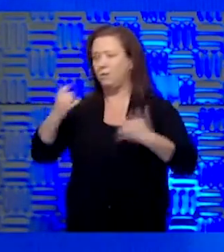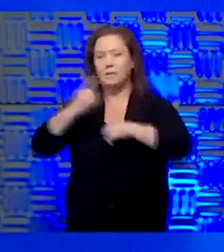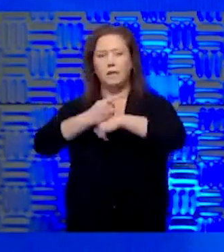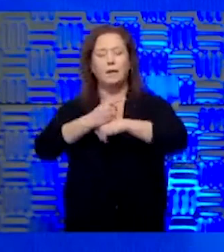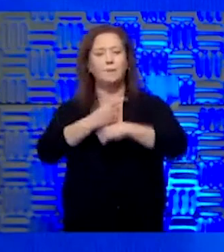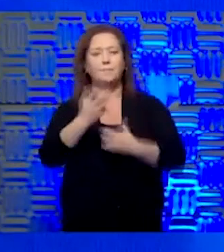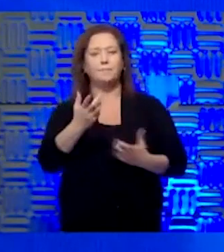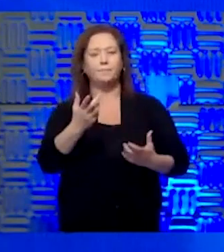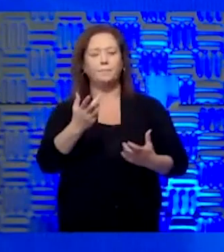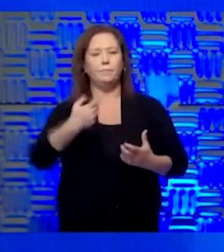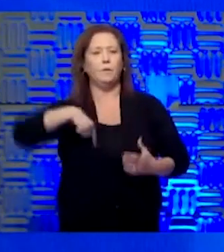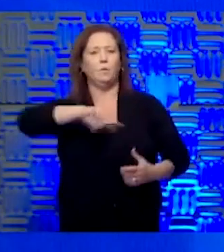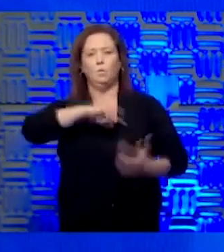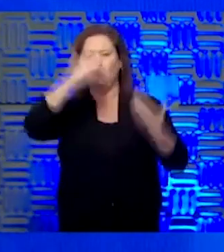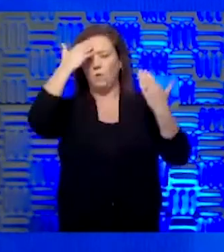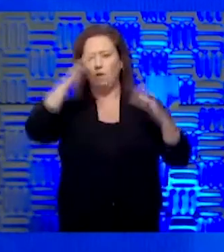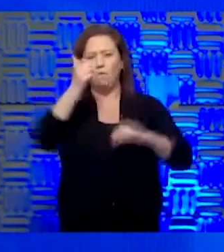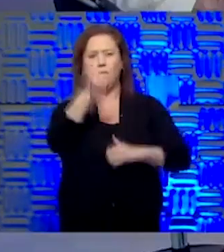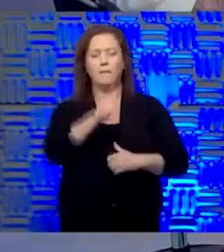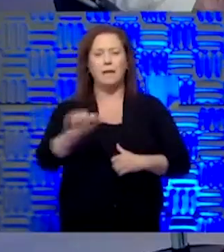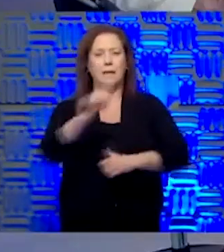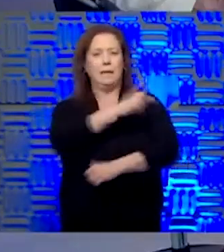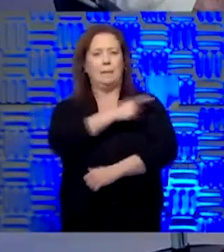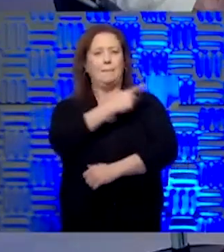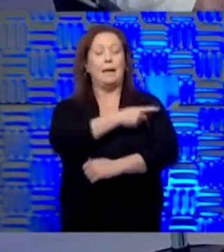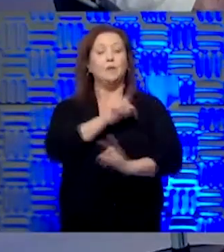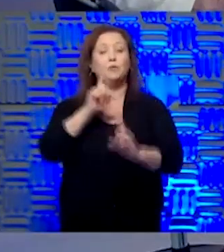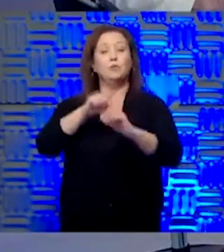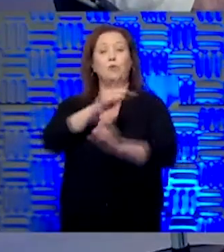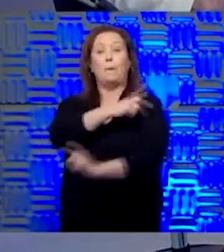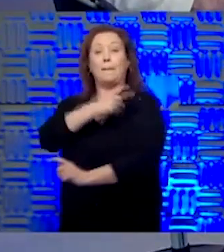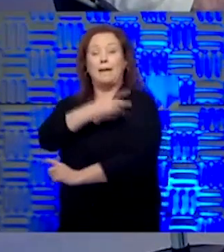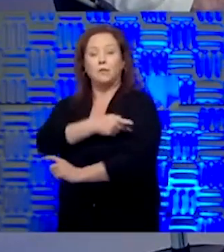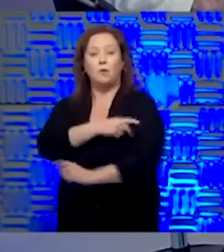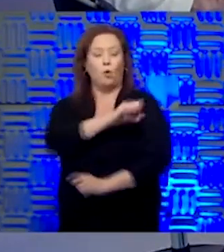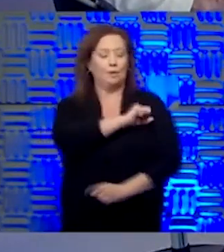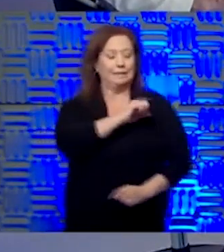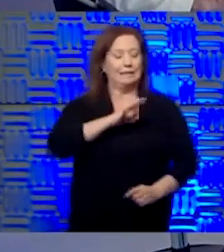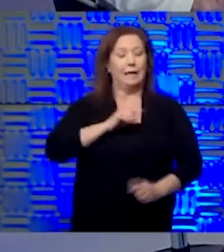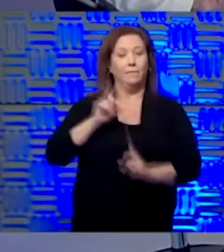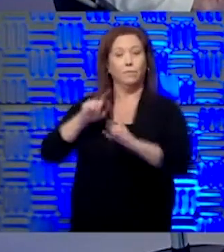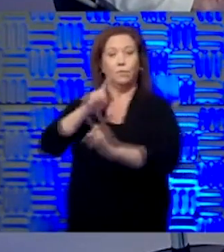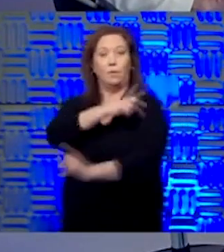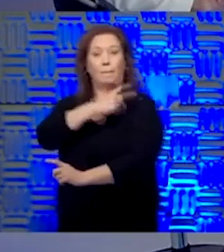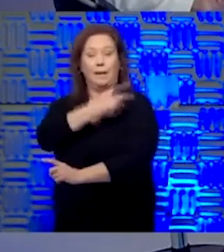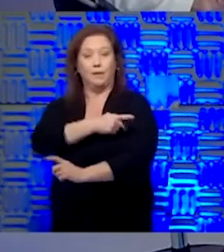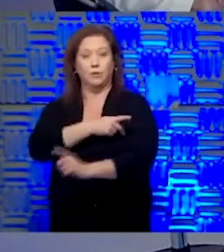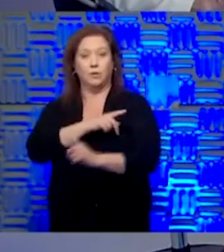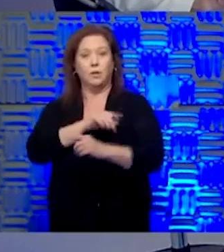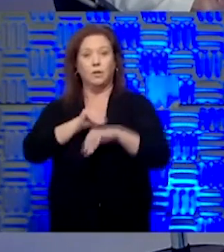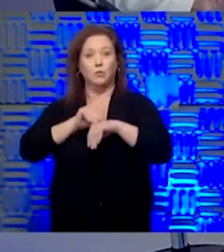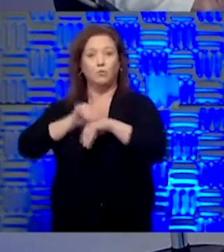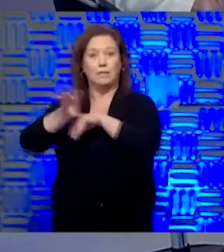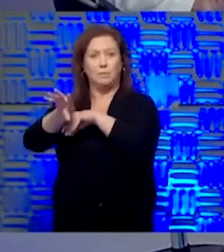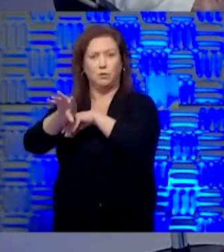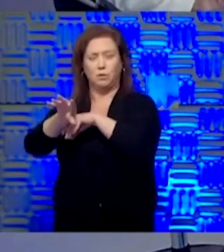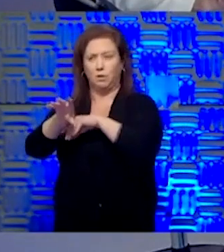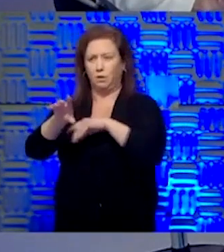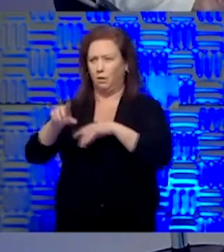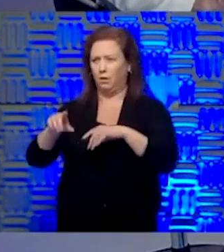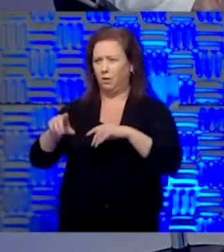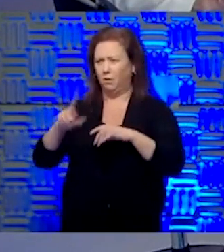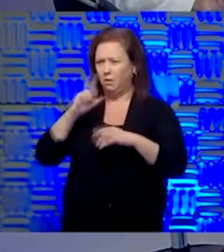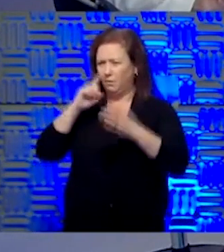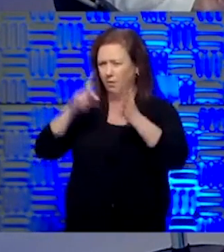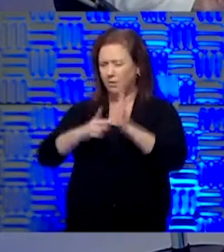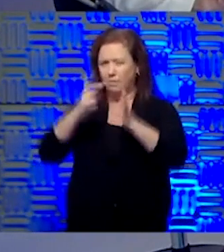this, we don't know of any patient-to-patient or staff-to-patient transmission. Now, check me on that. I think that we had one there